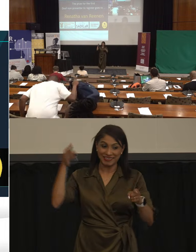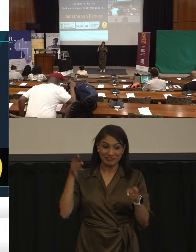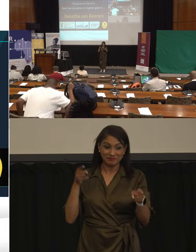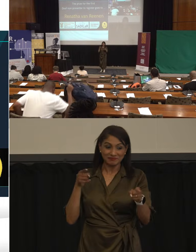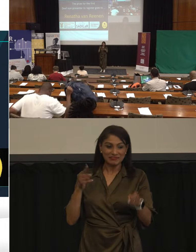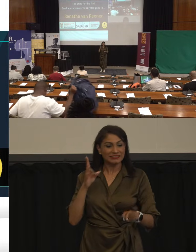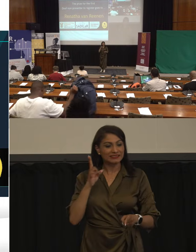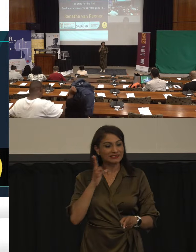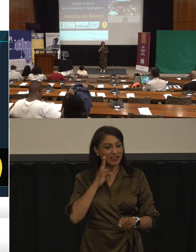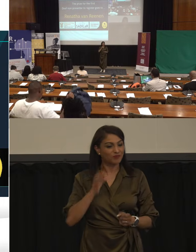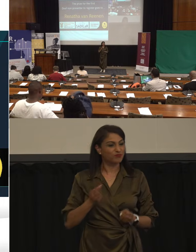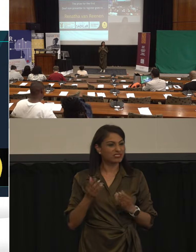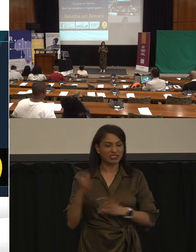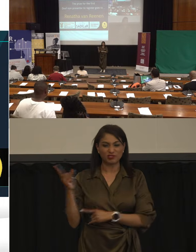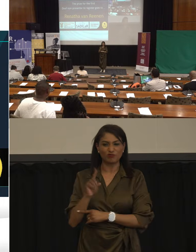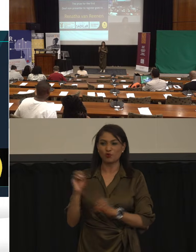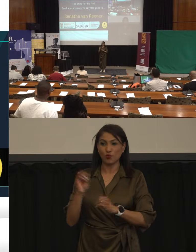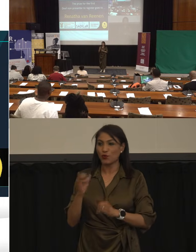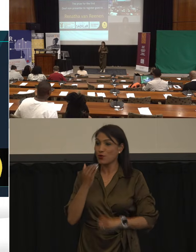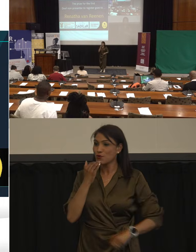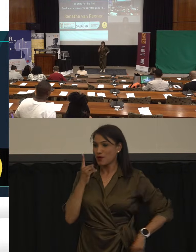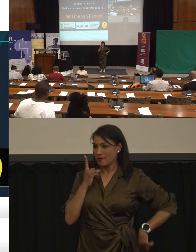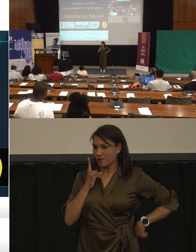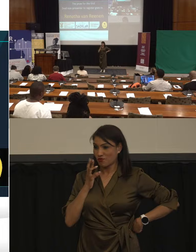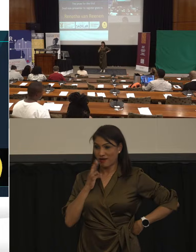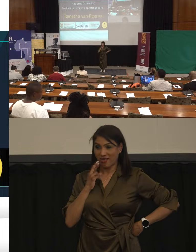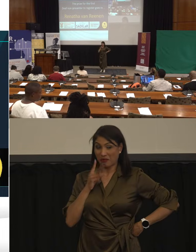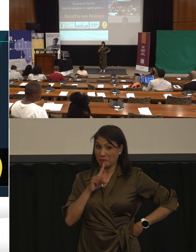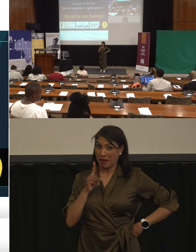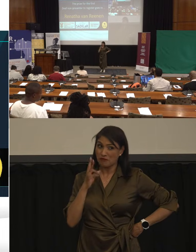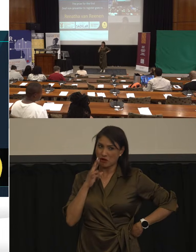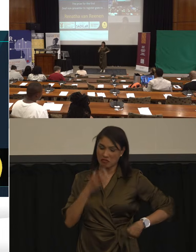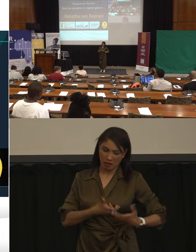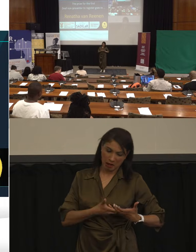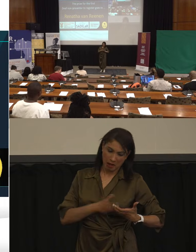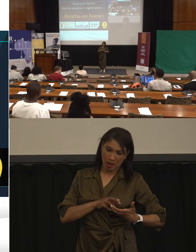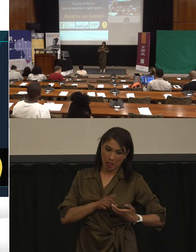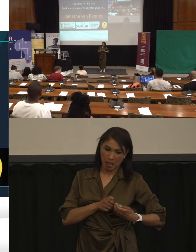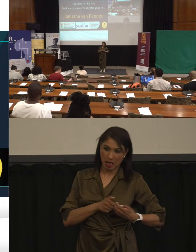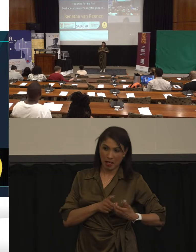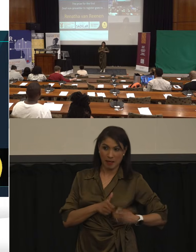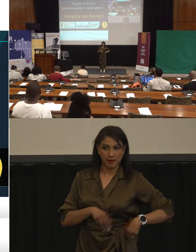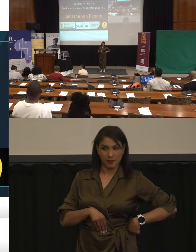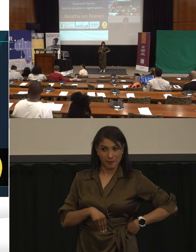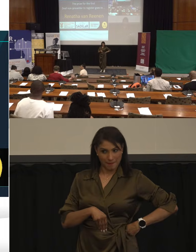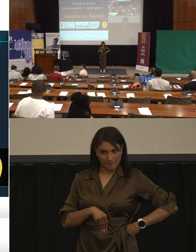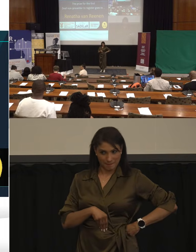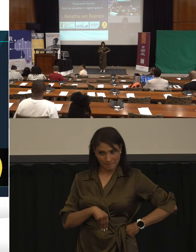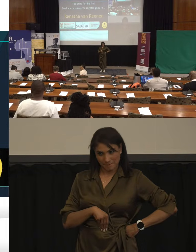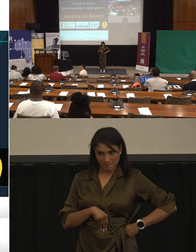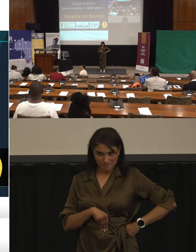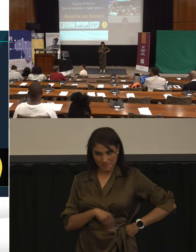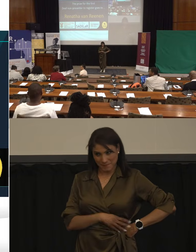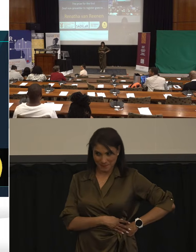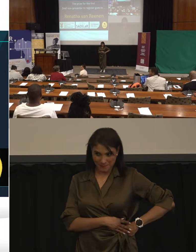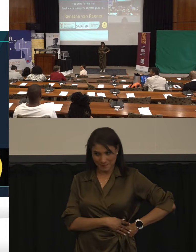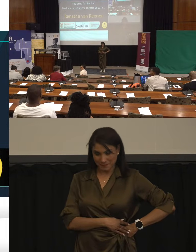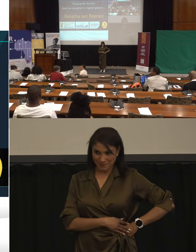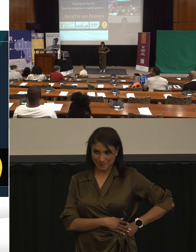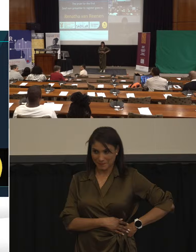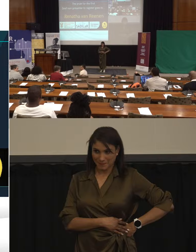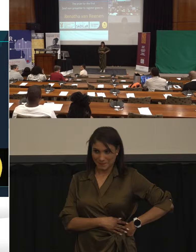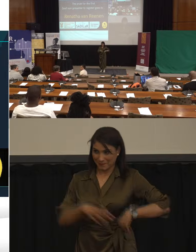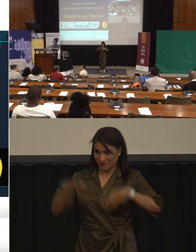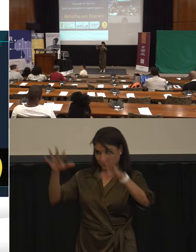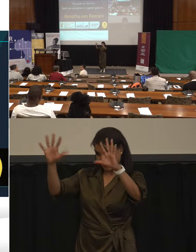have one more prize to hand out, and this prize is for the first deaf